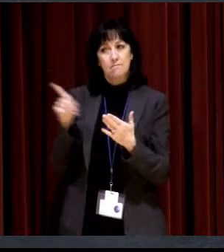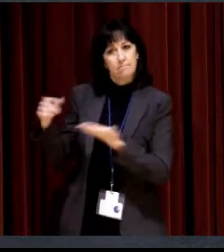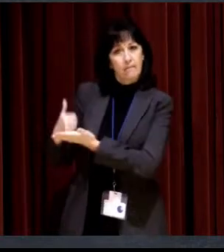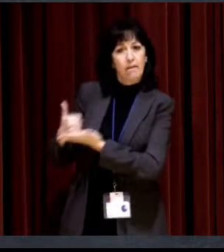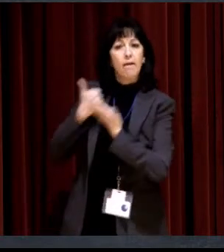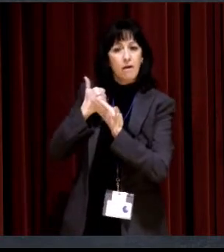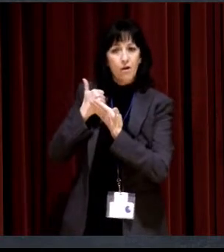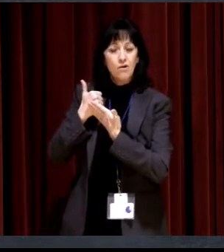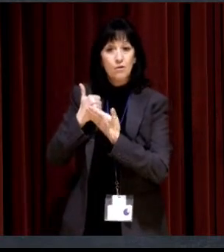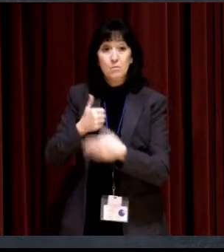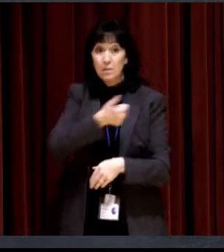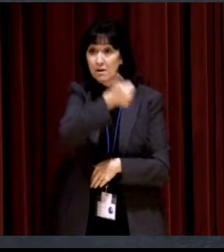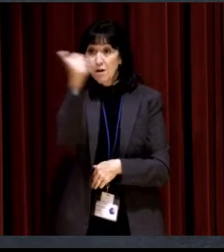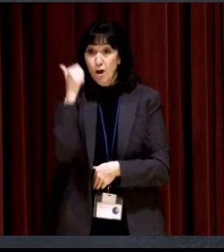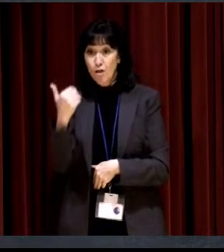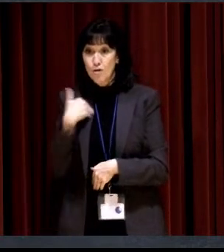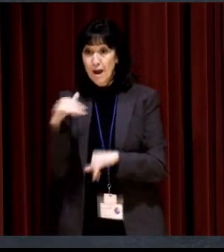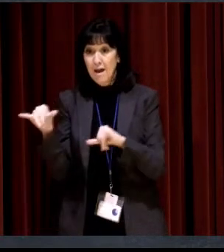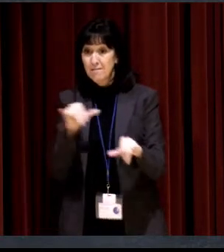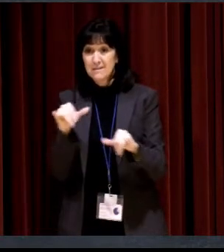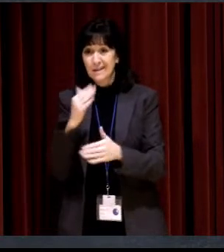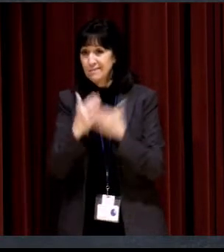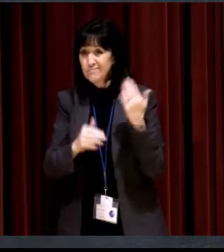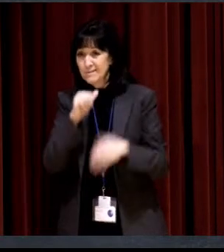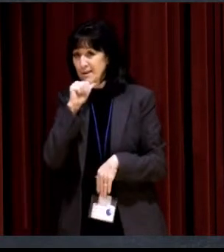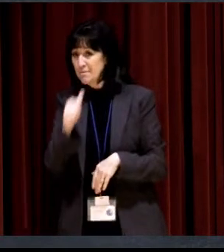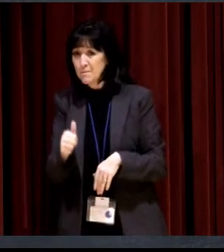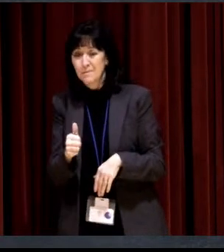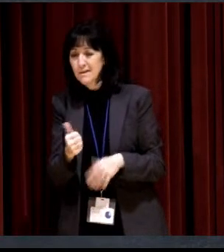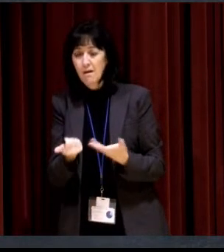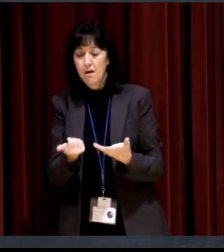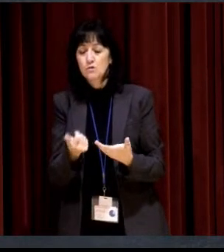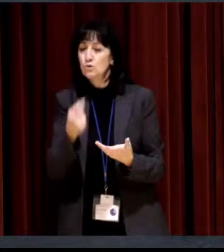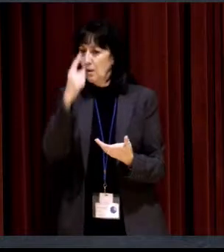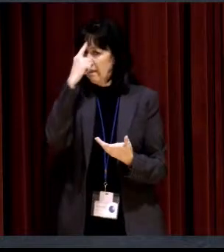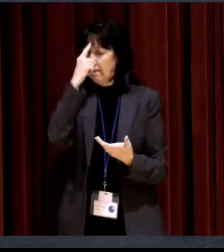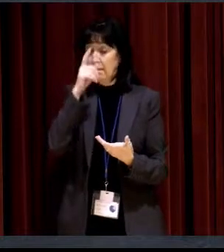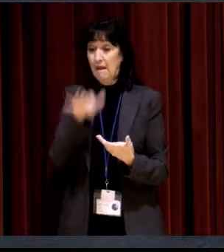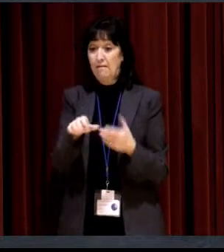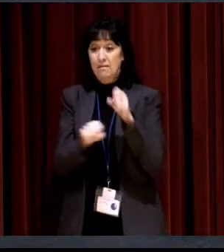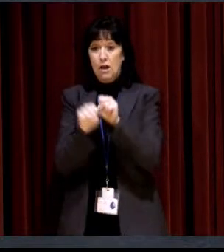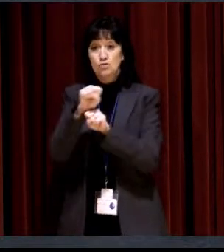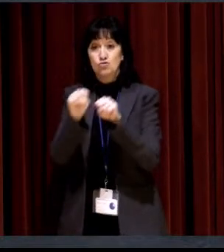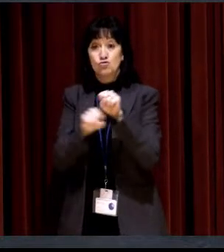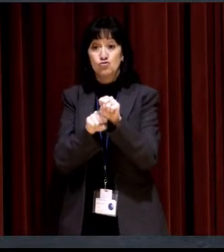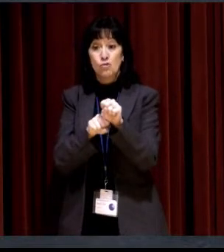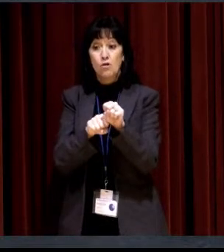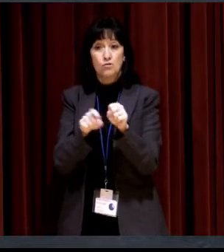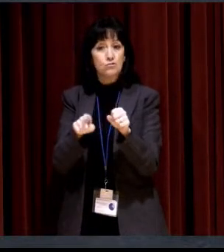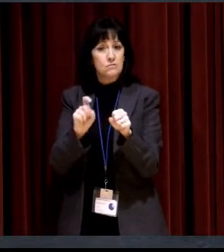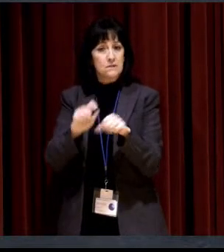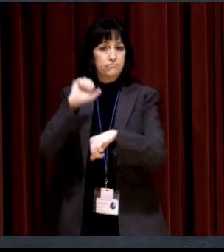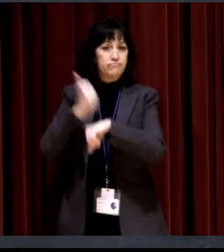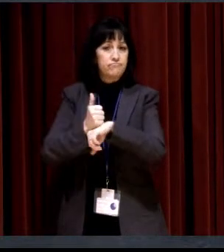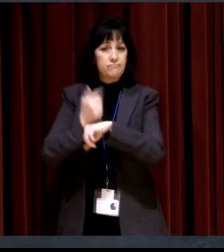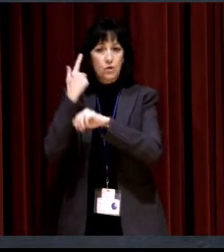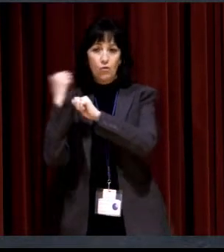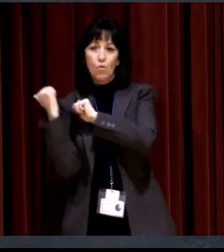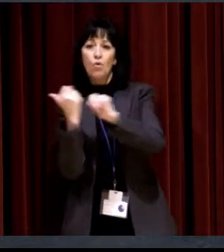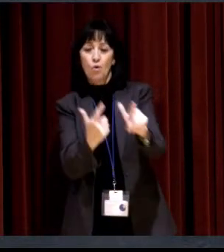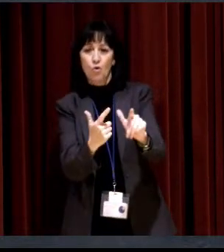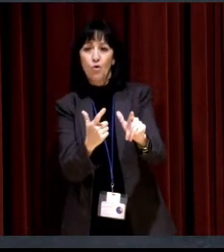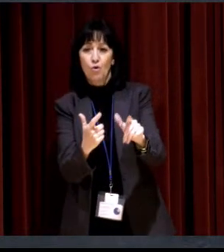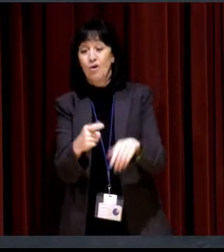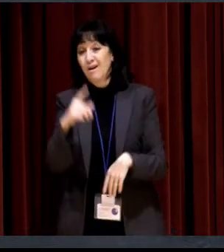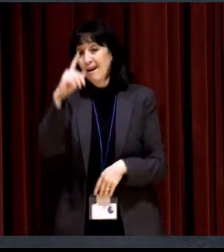that we are. So we've got to change the structure. The second piece I'll add is that for a long time, principals were asked to be managers, and now